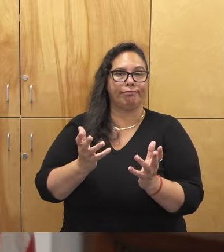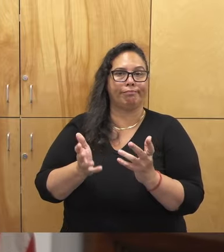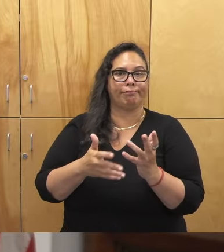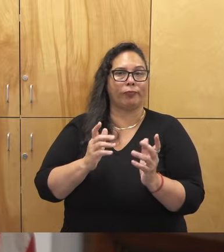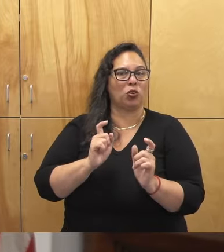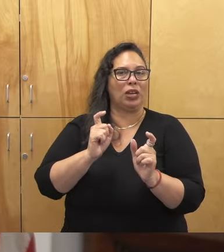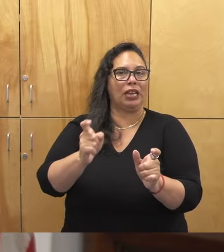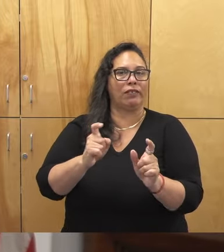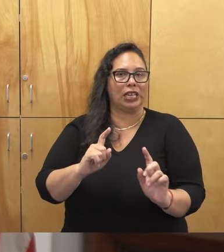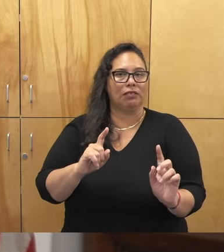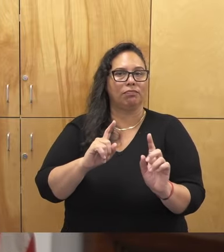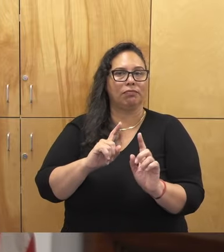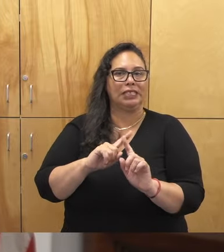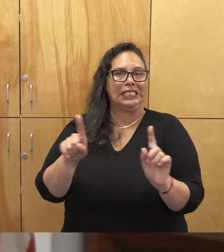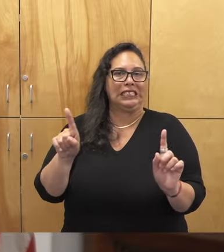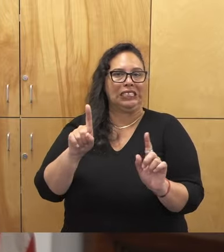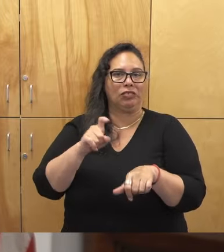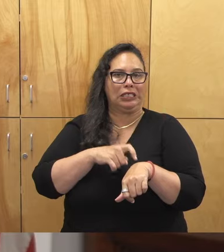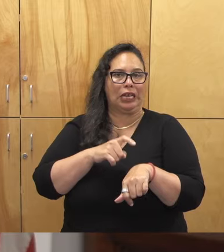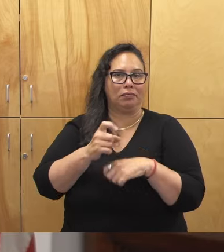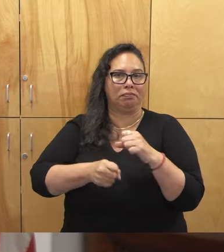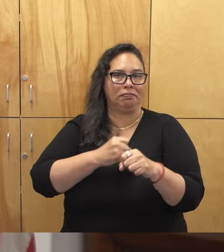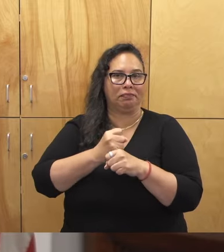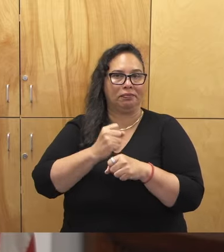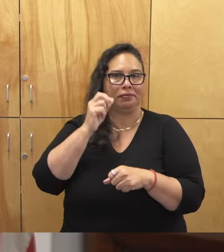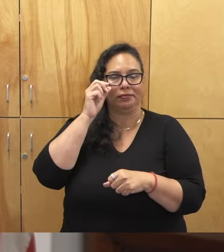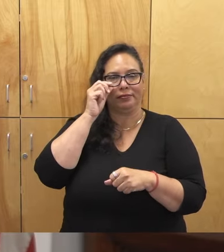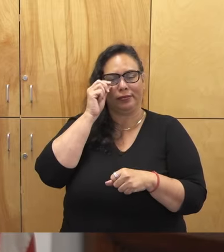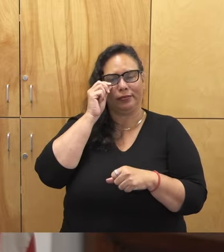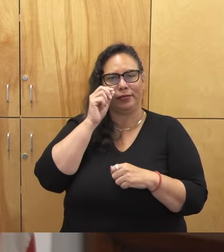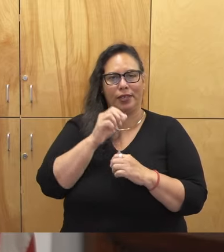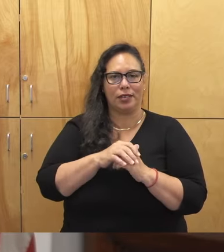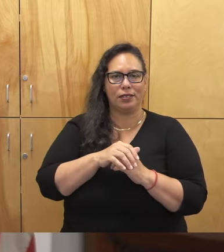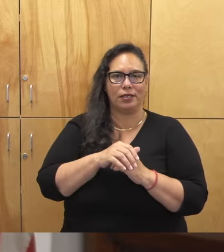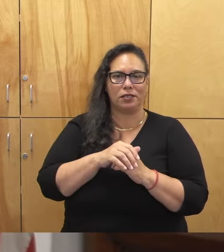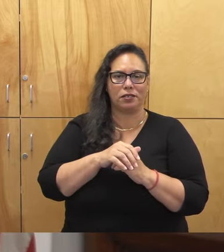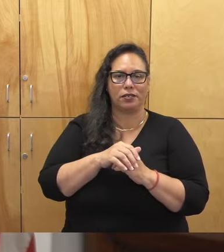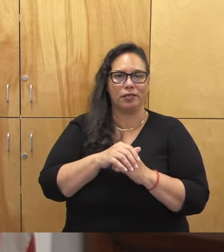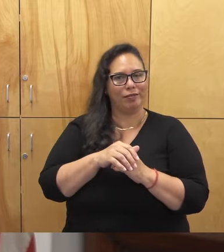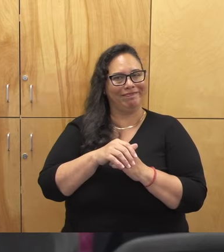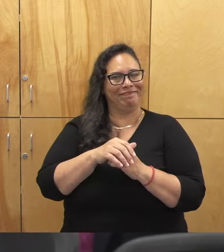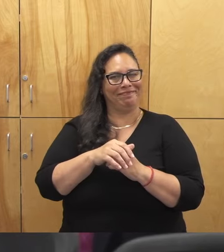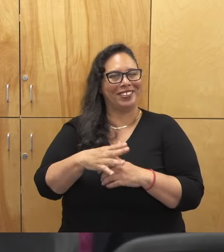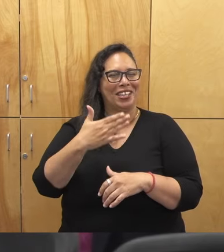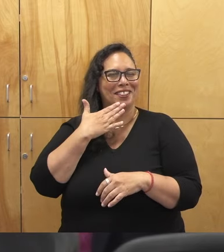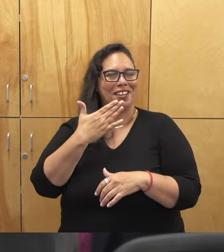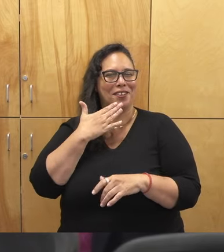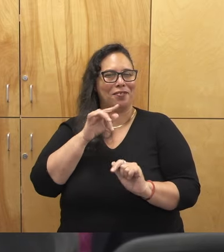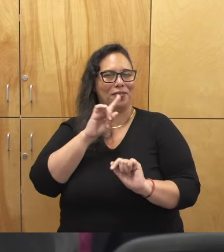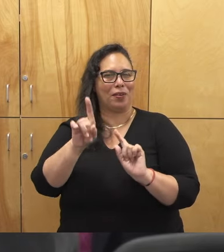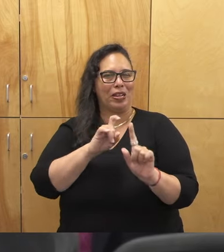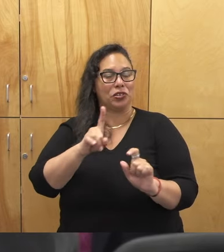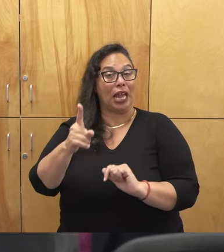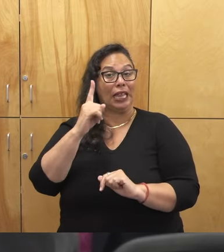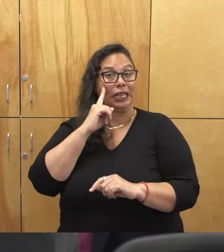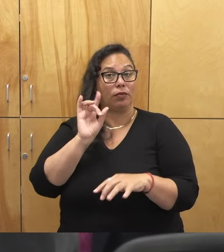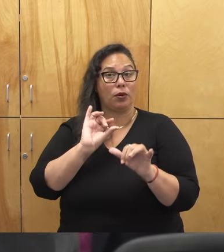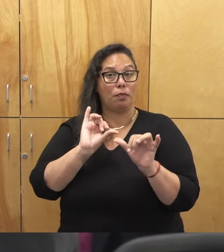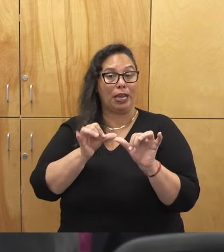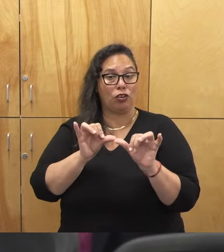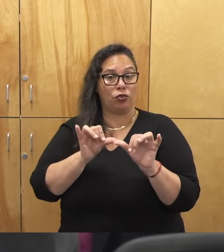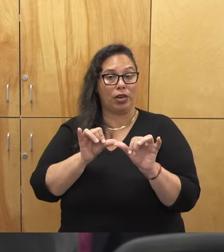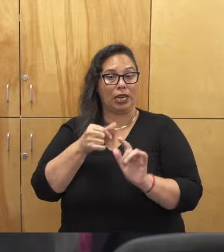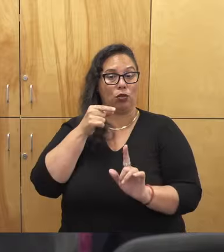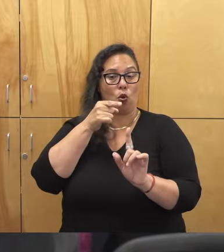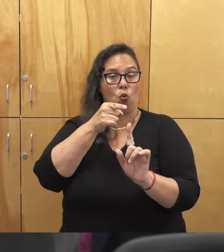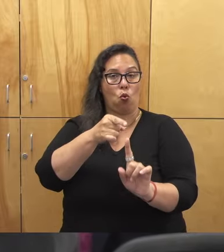were given at different points of time? Well, I think, and thank you for that question. I think we have to think about when we're measuring this particular